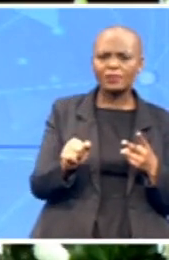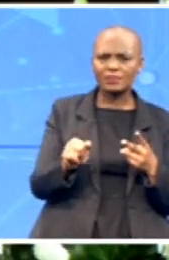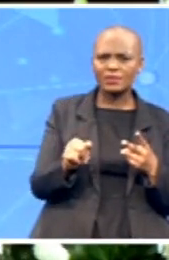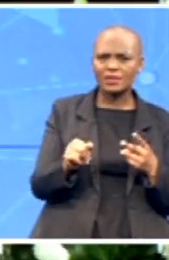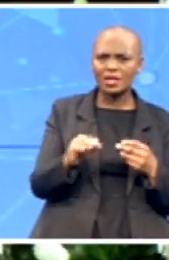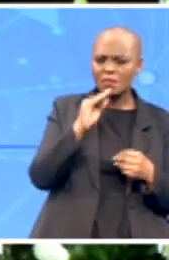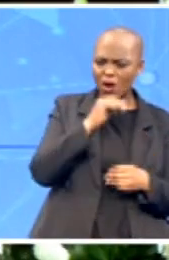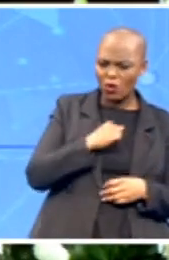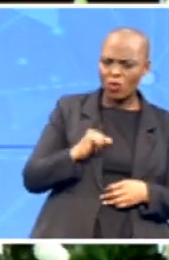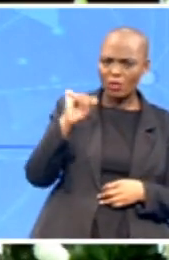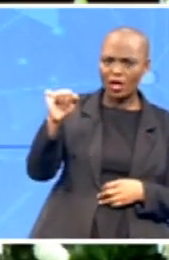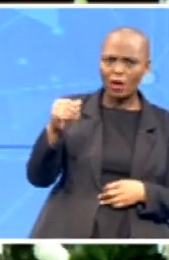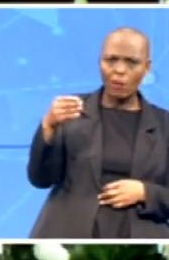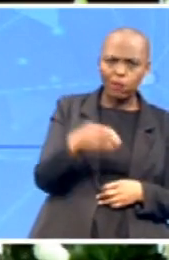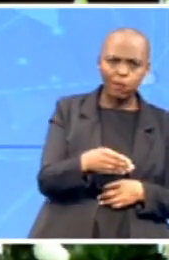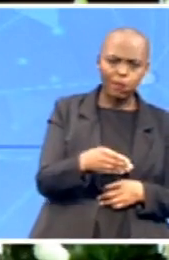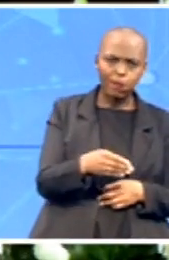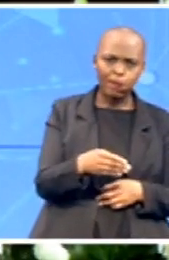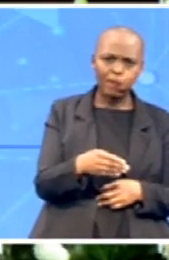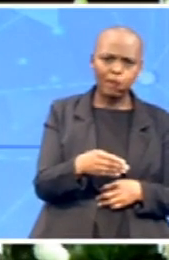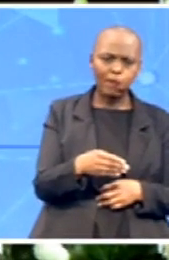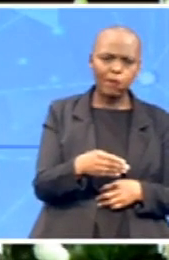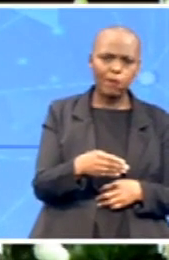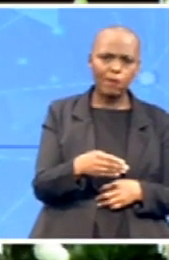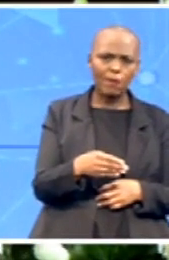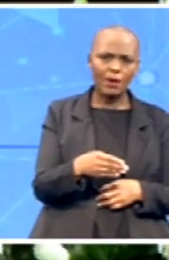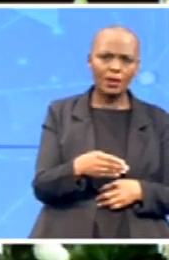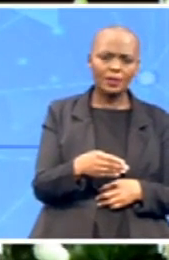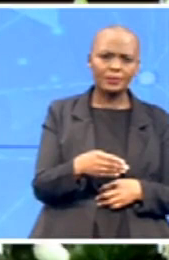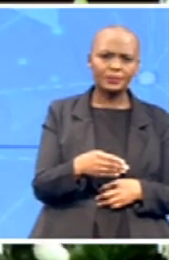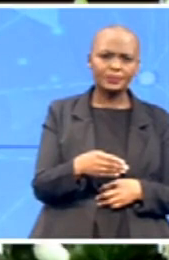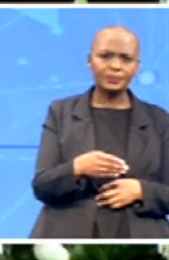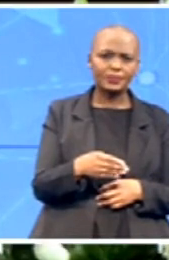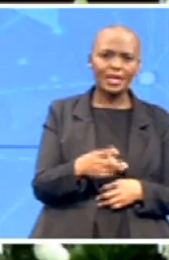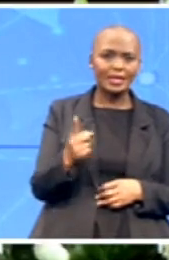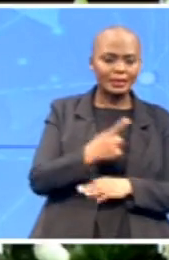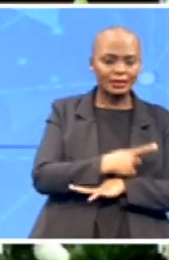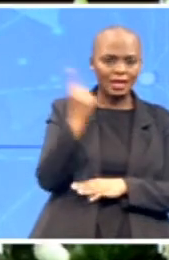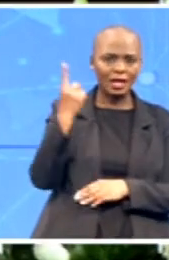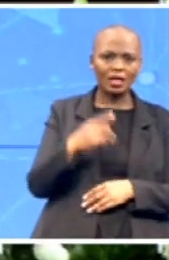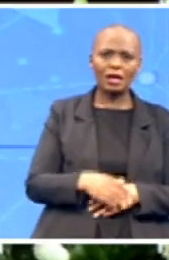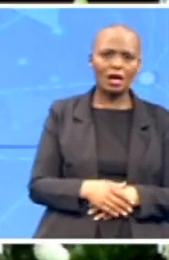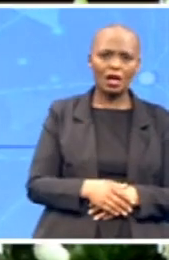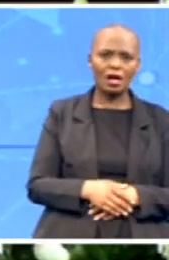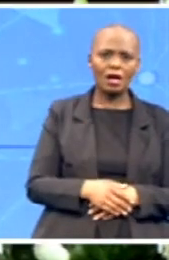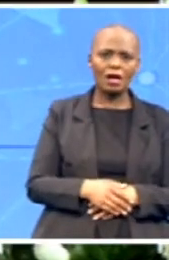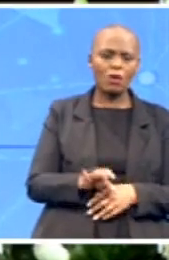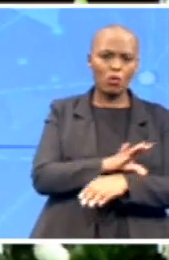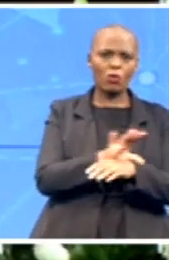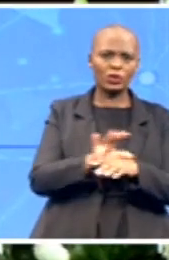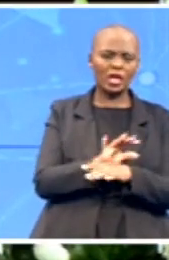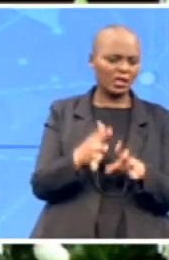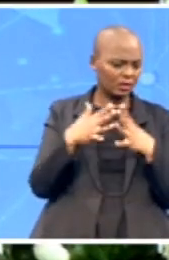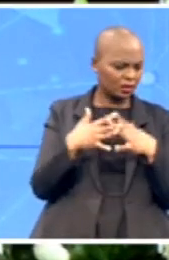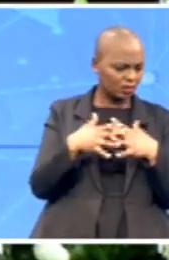are telling me. That day, computer Elashivara. Then he said to me, talk to